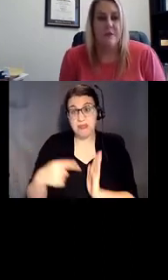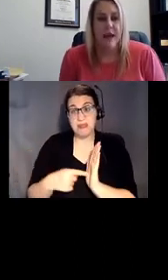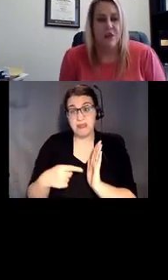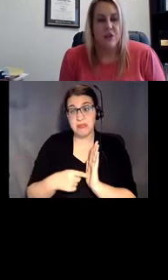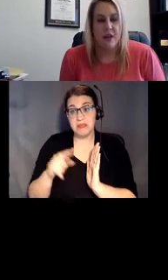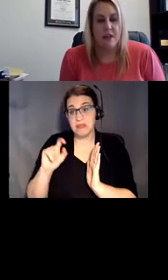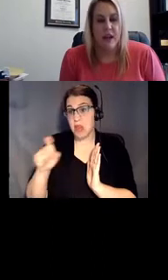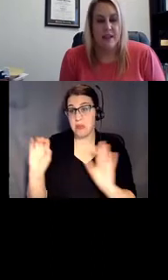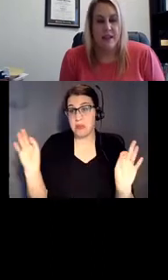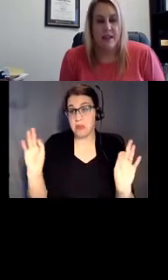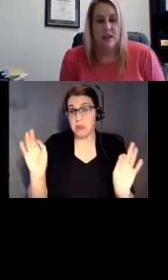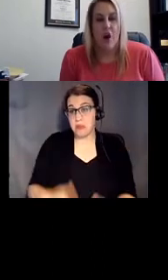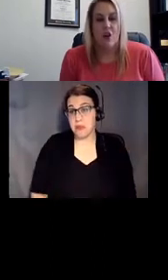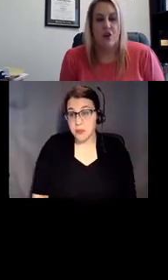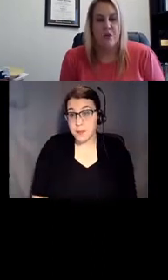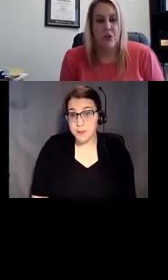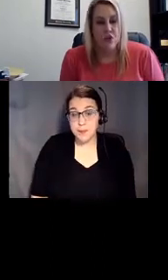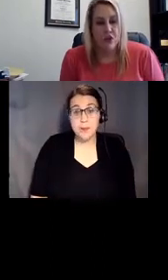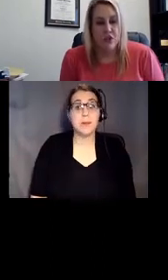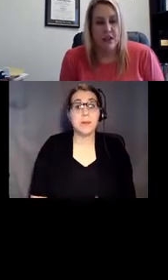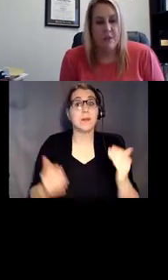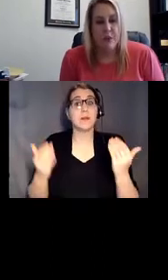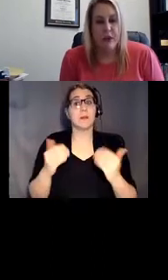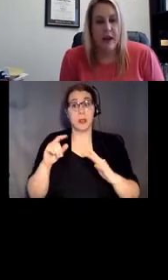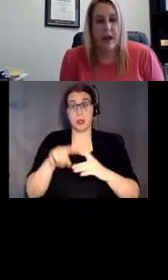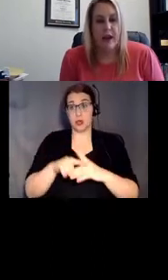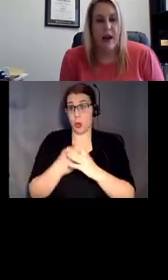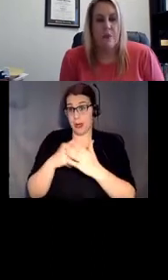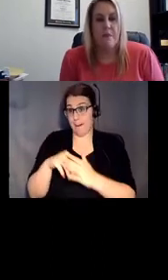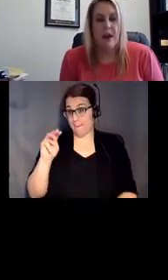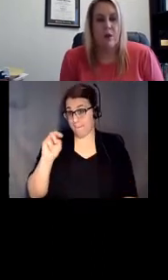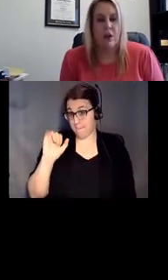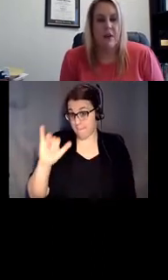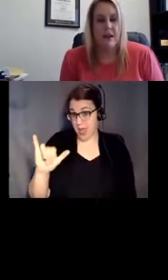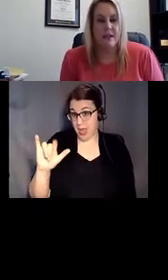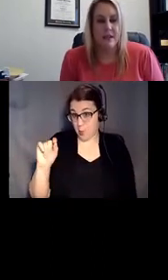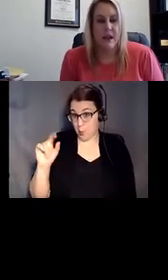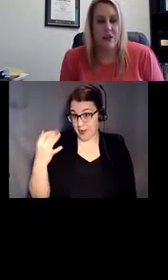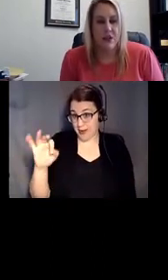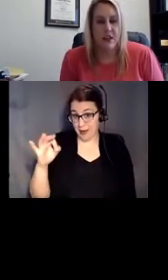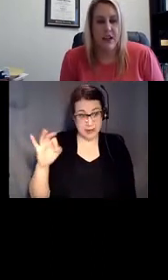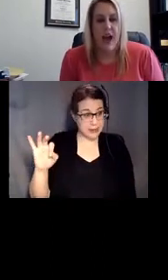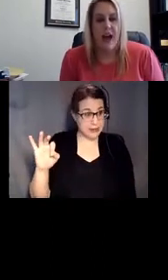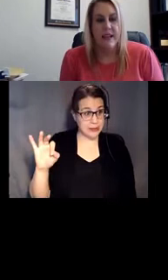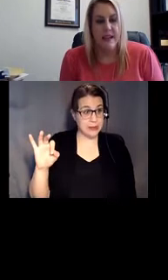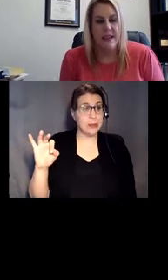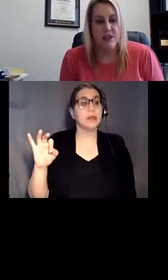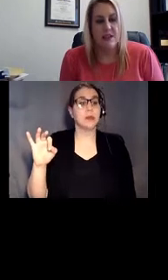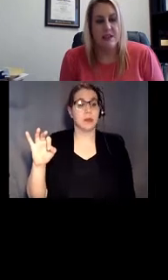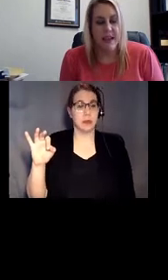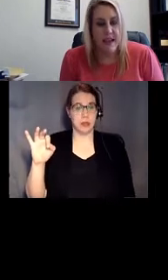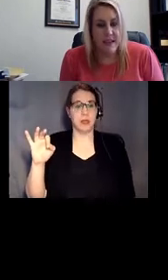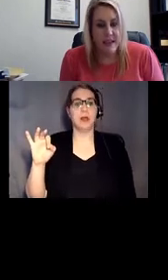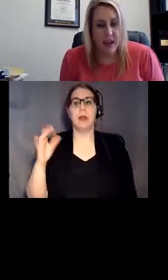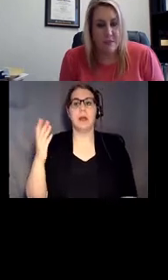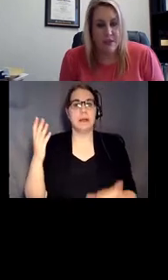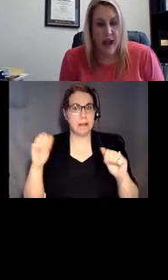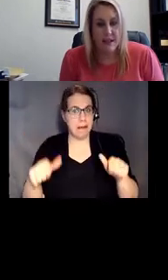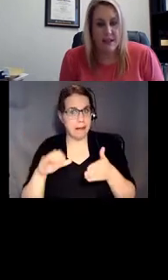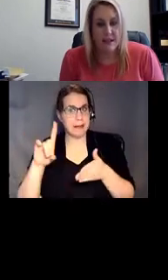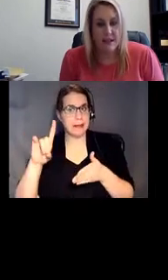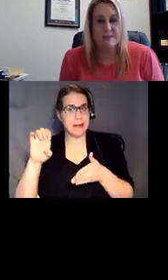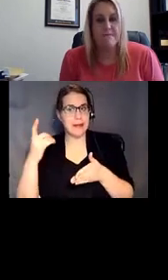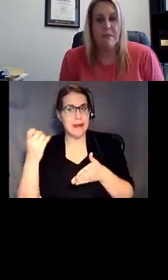As of May 2019, contributions to the ABLE account may qualify as a deduction against state